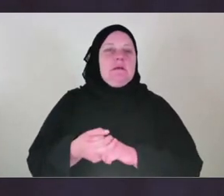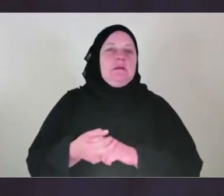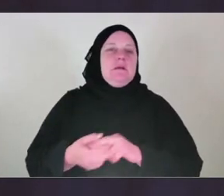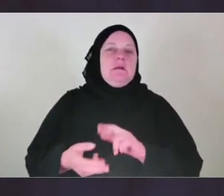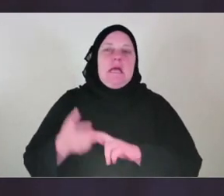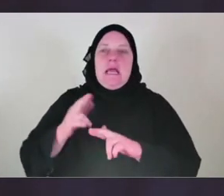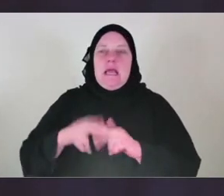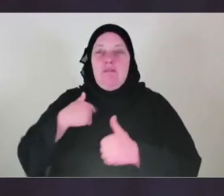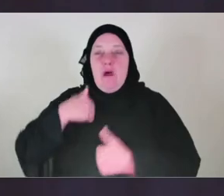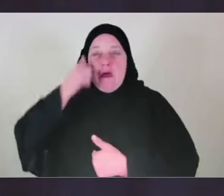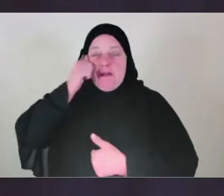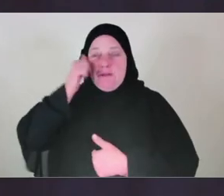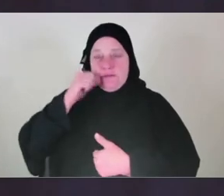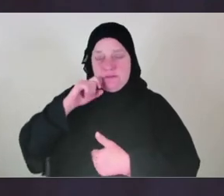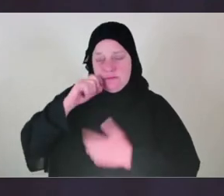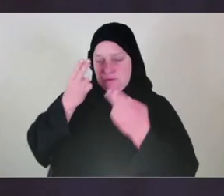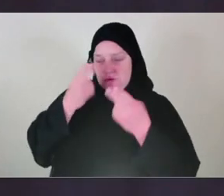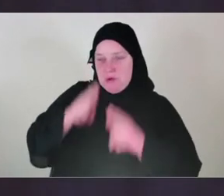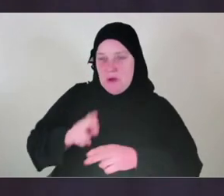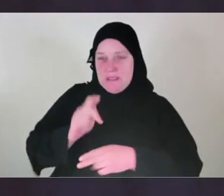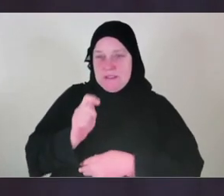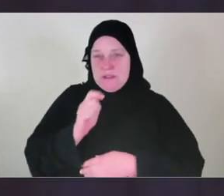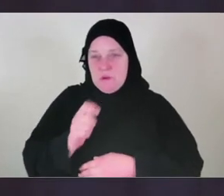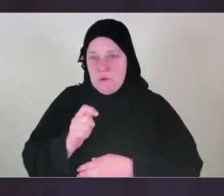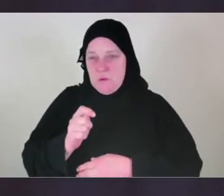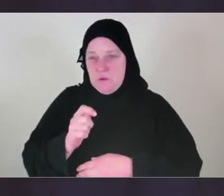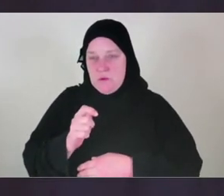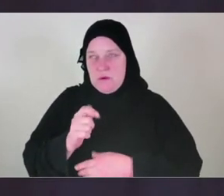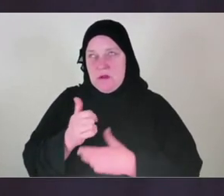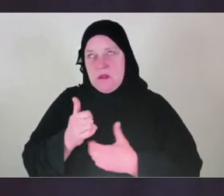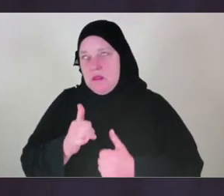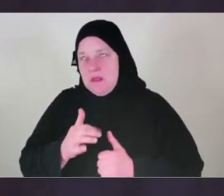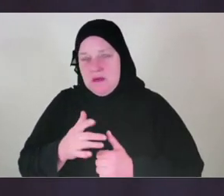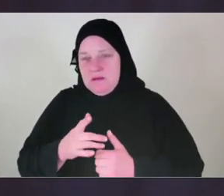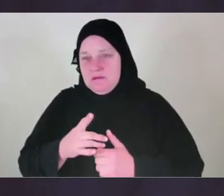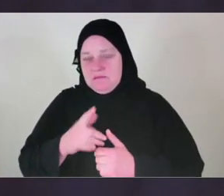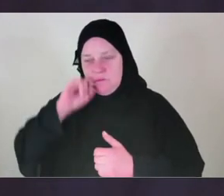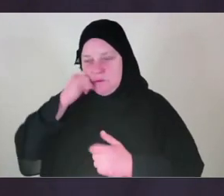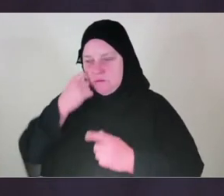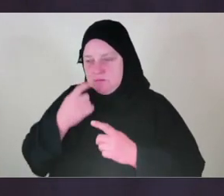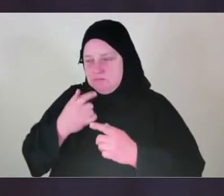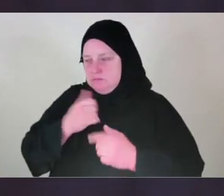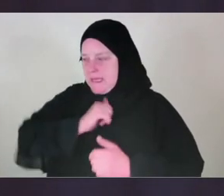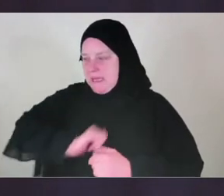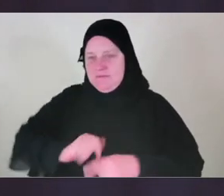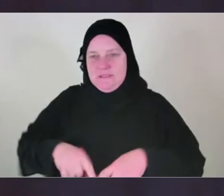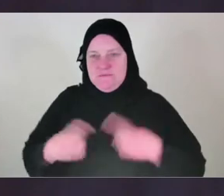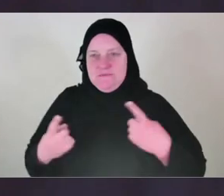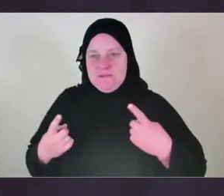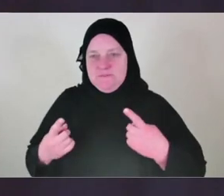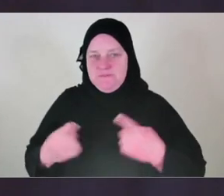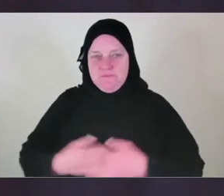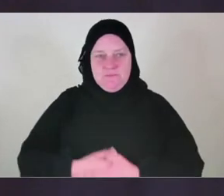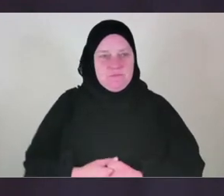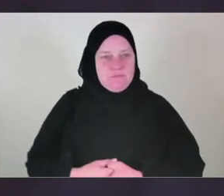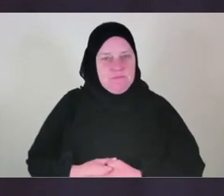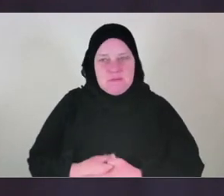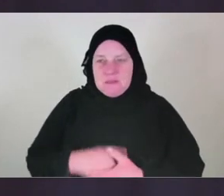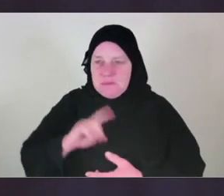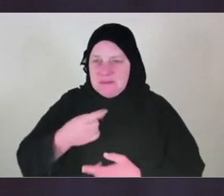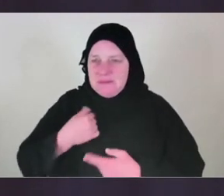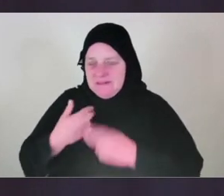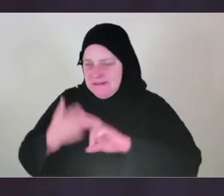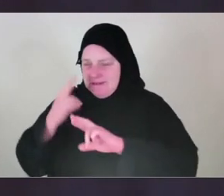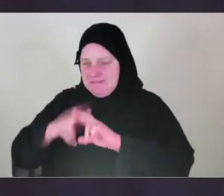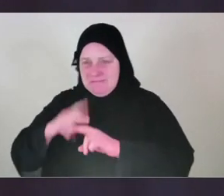You know, what a way to go. You know, when someone fights for something, someone fights for power. One example, good example,